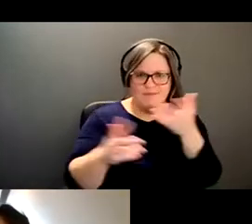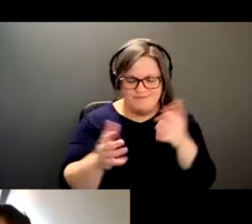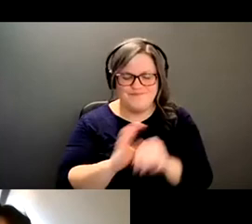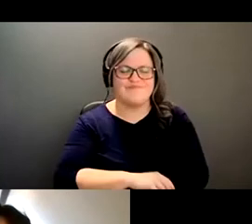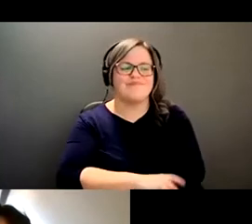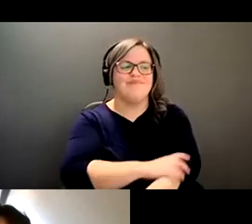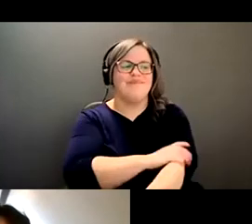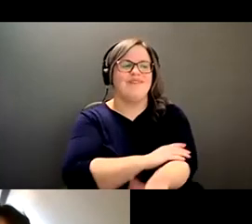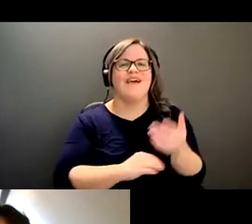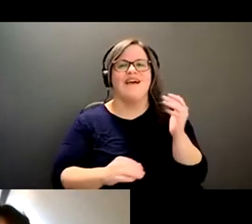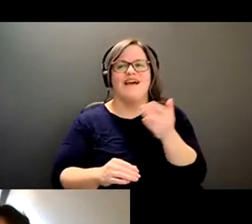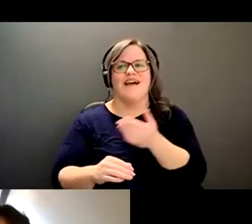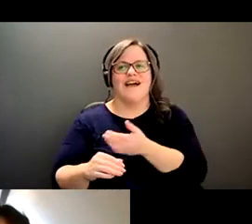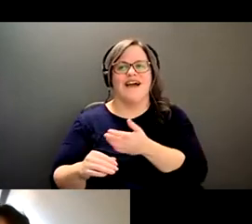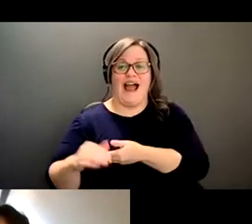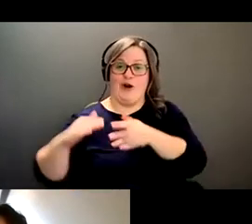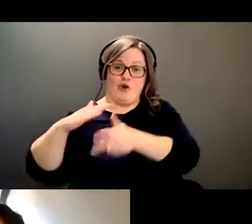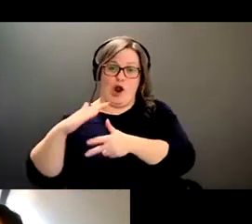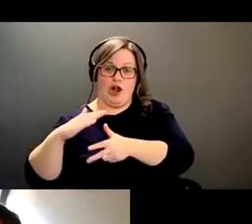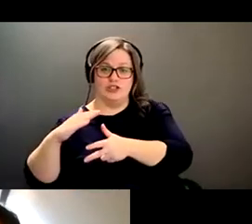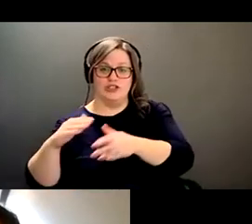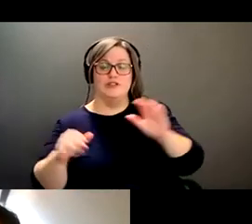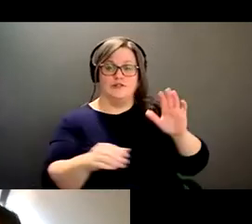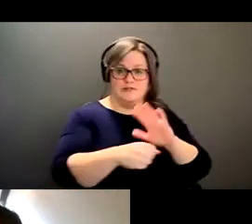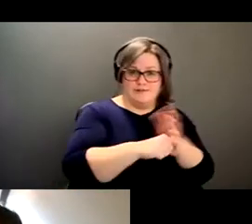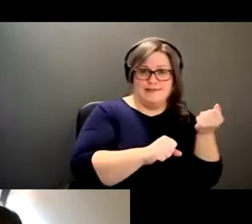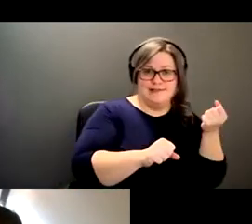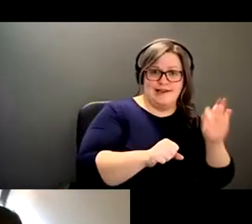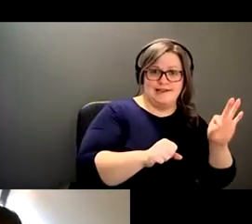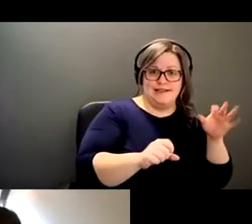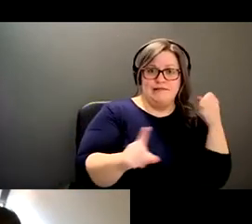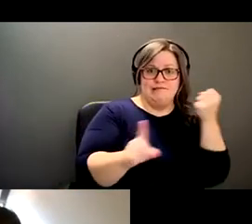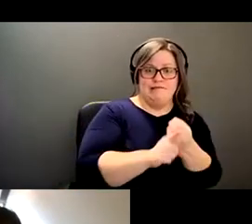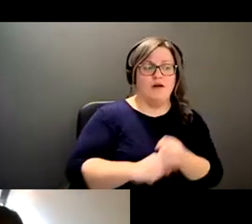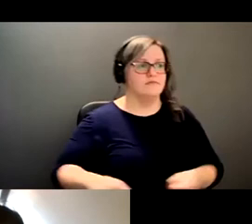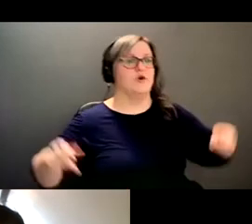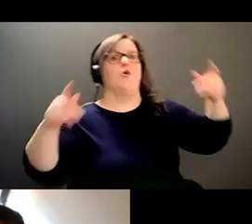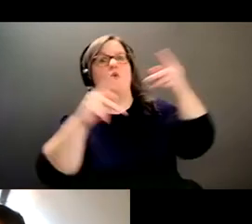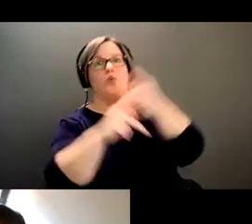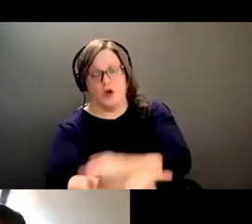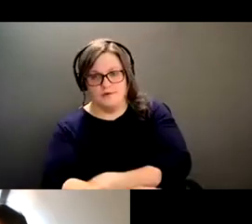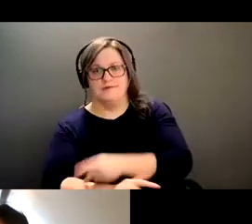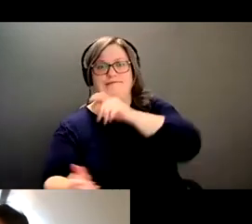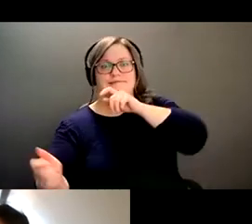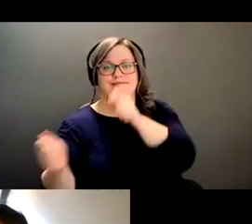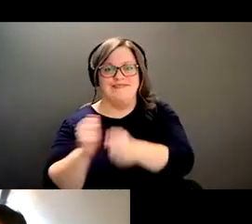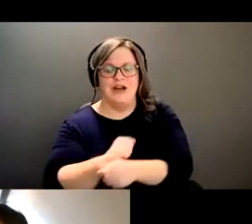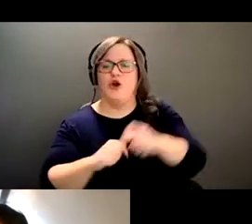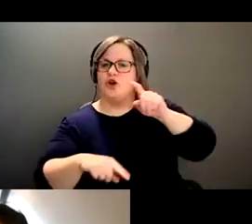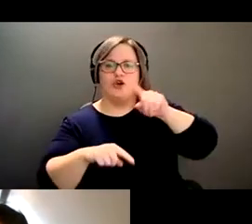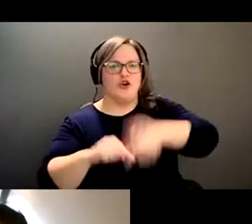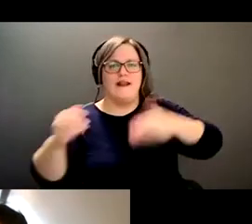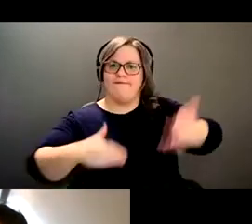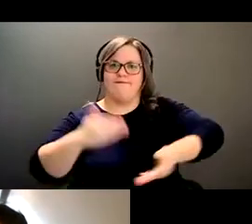alternative space had to get even more alternative when we couldn't invite anyone into the space to see anything. So, I mean, like a lot